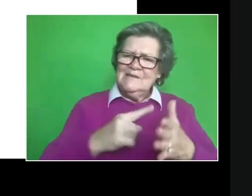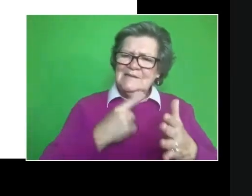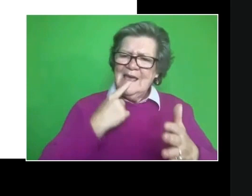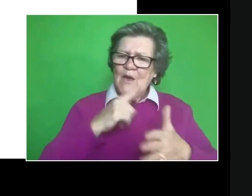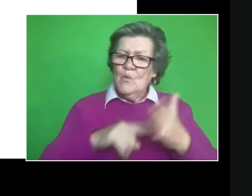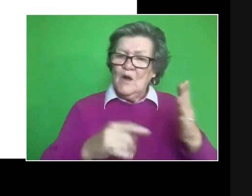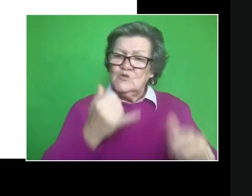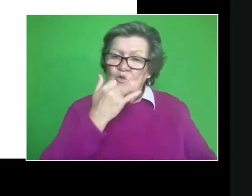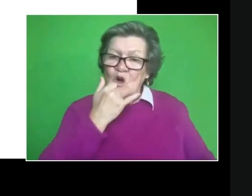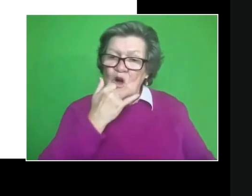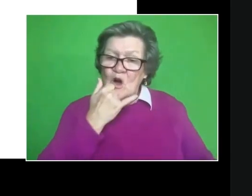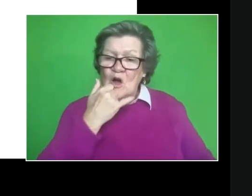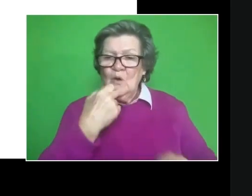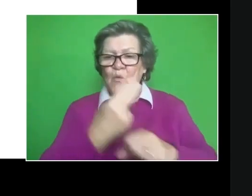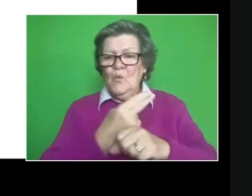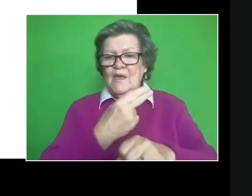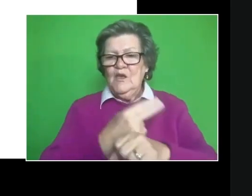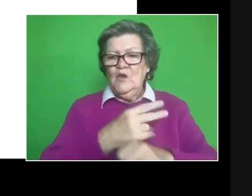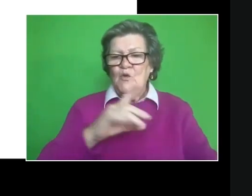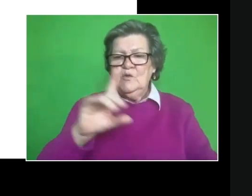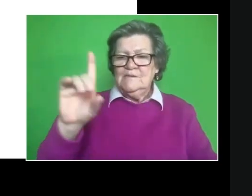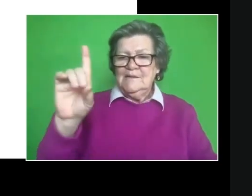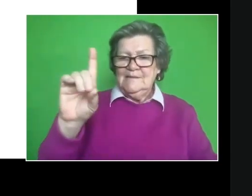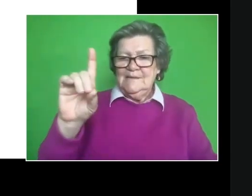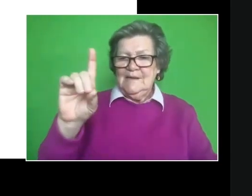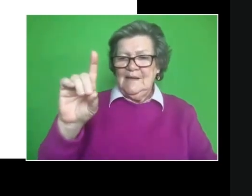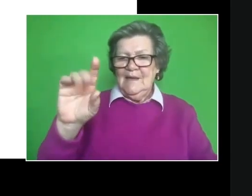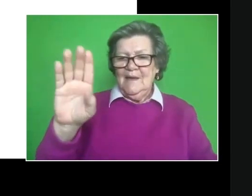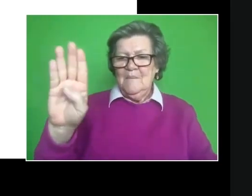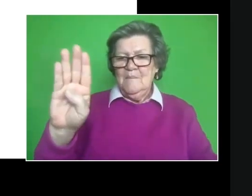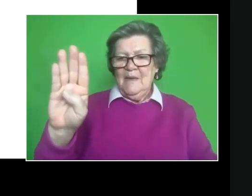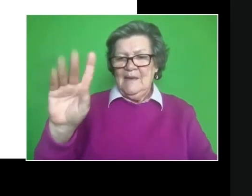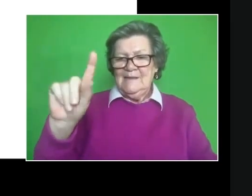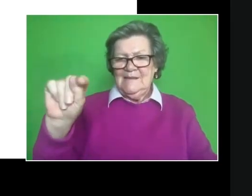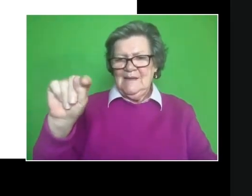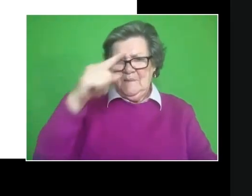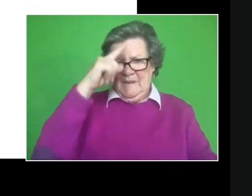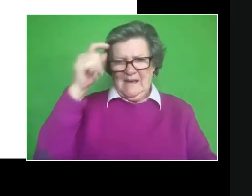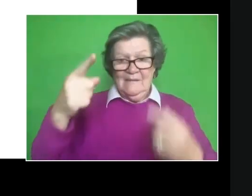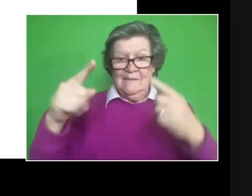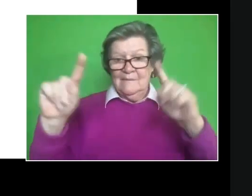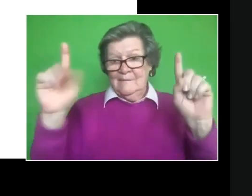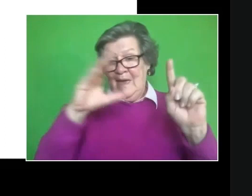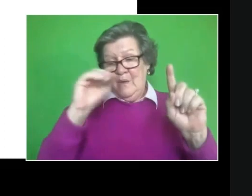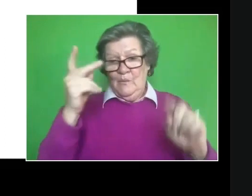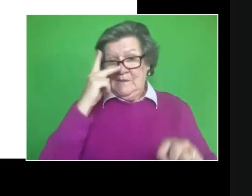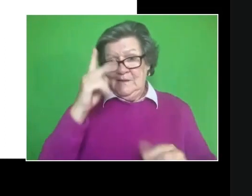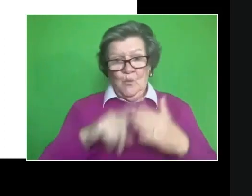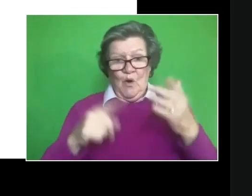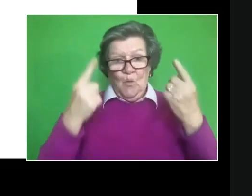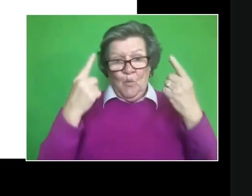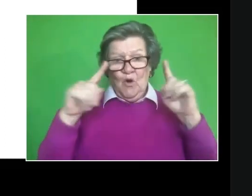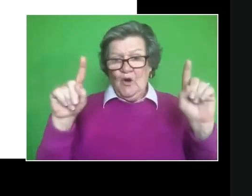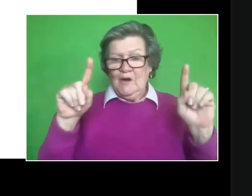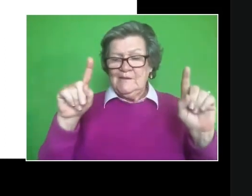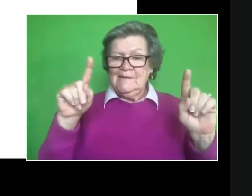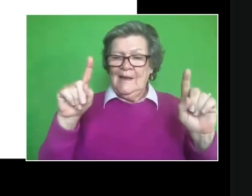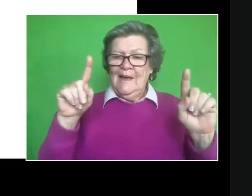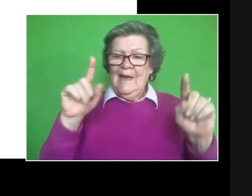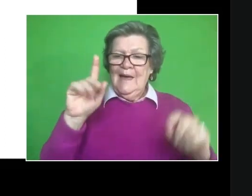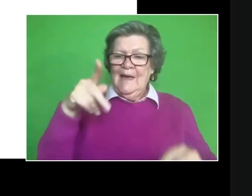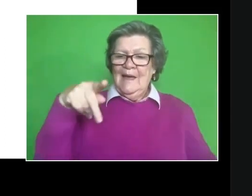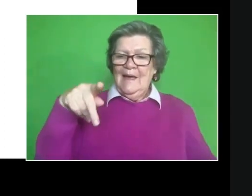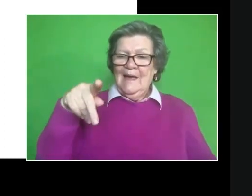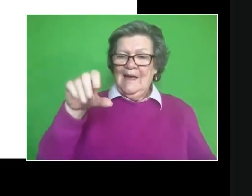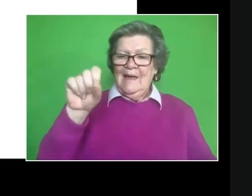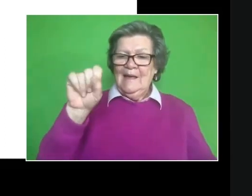DBT because of its strong efficacy and the interventions we see that really work psychodynamic theory, which helps us understand the